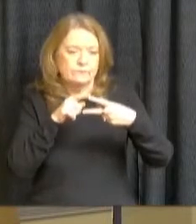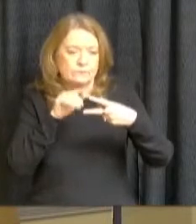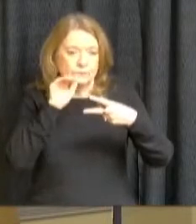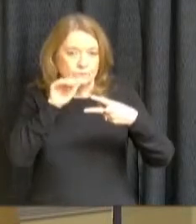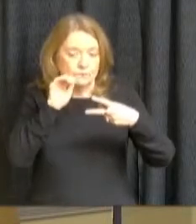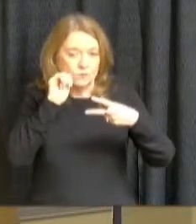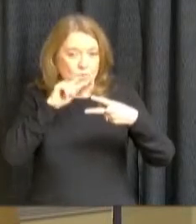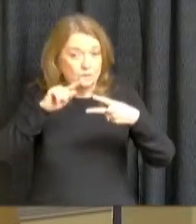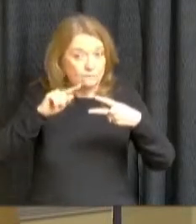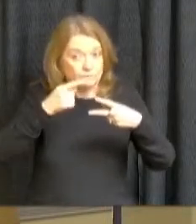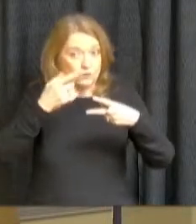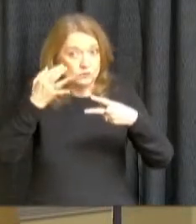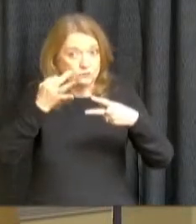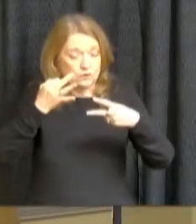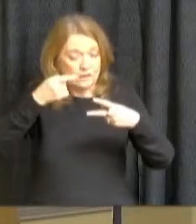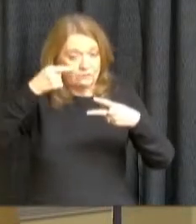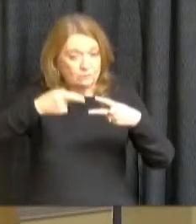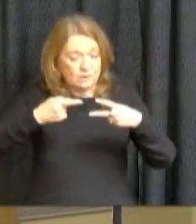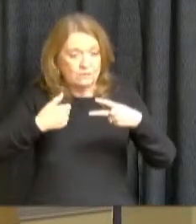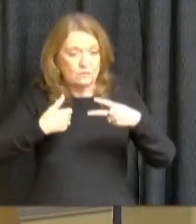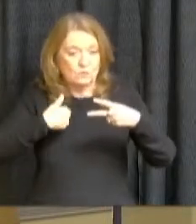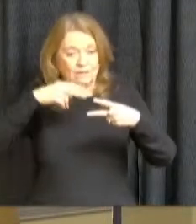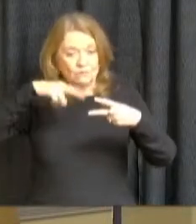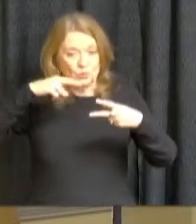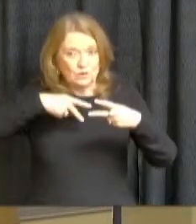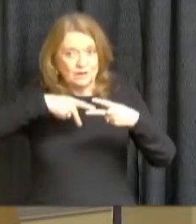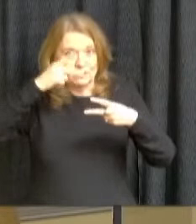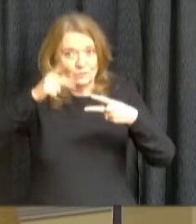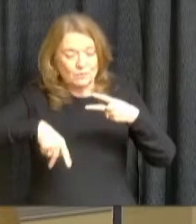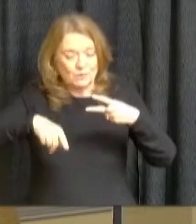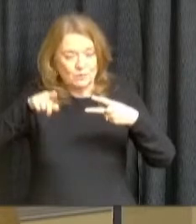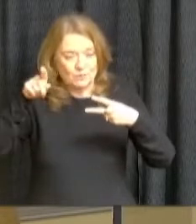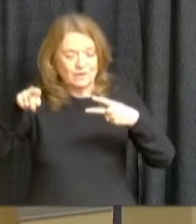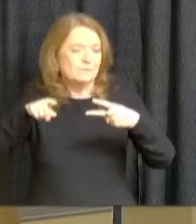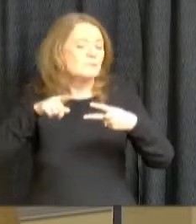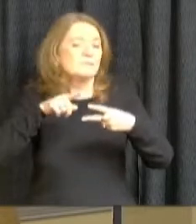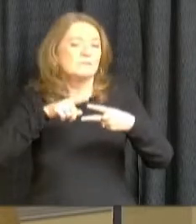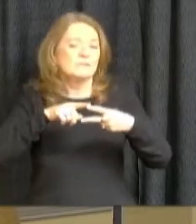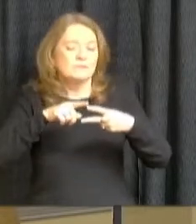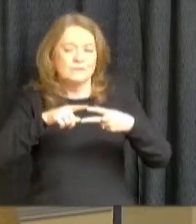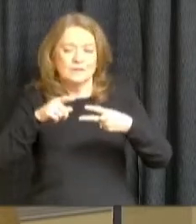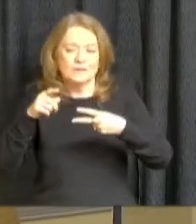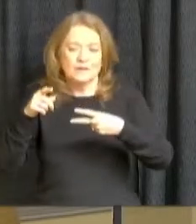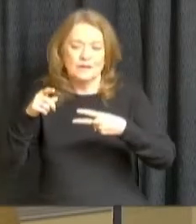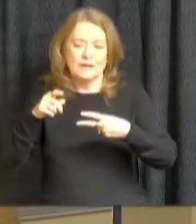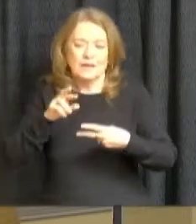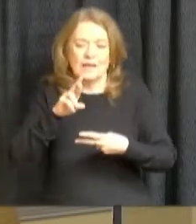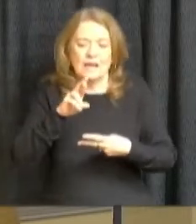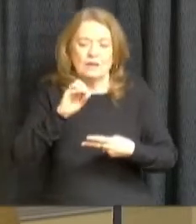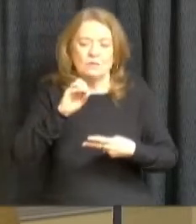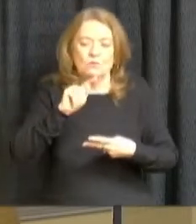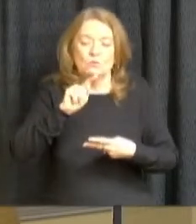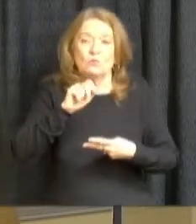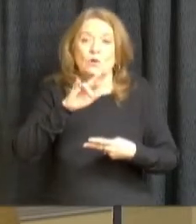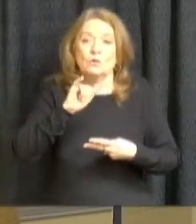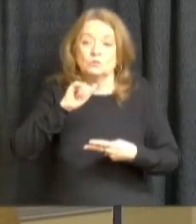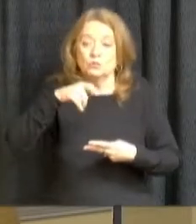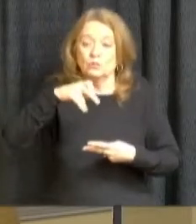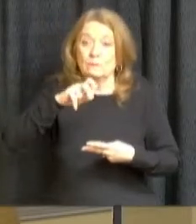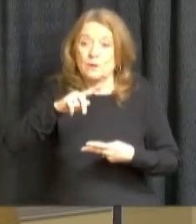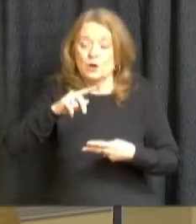first Friday of the month. We have the reading program down at Rotary Park for the kids. Bring them for story time and free books and